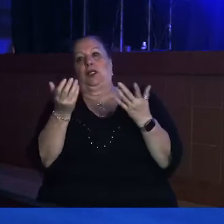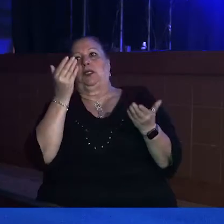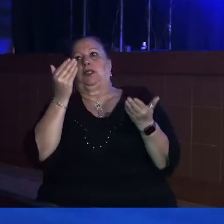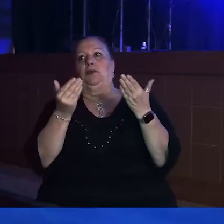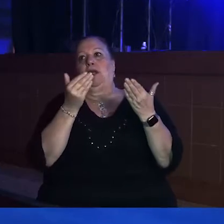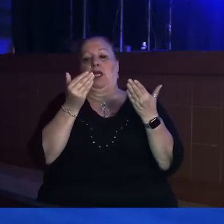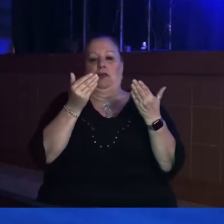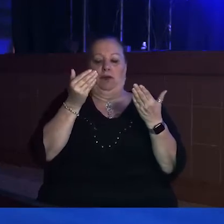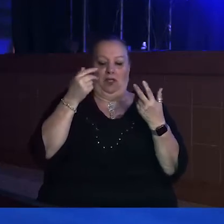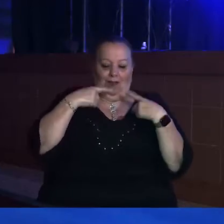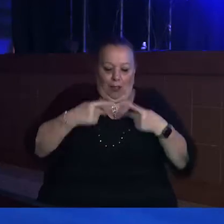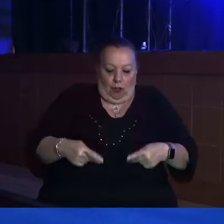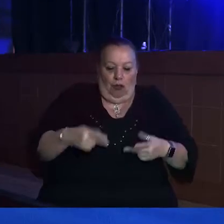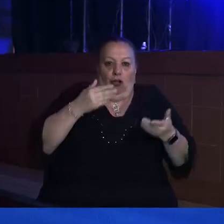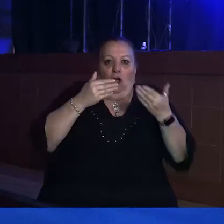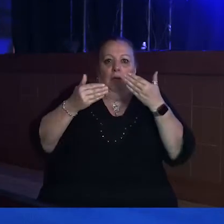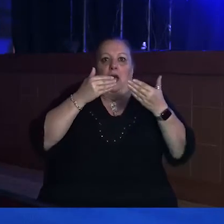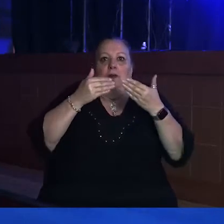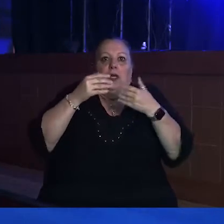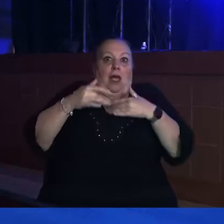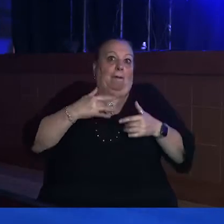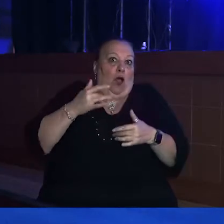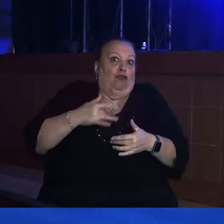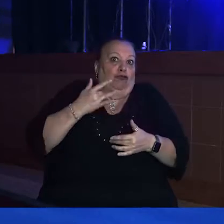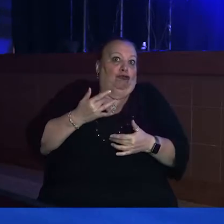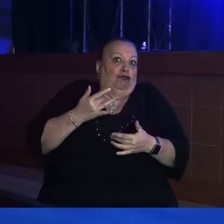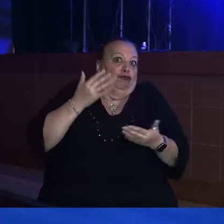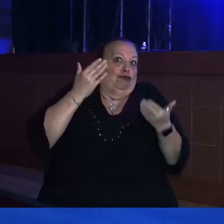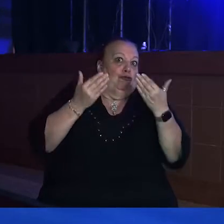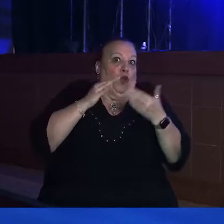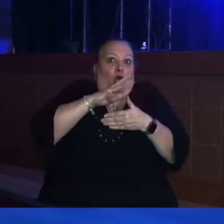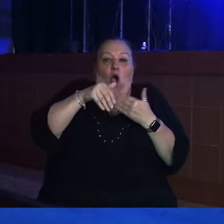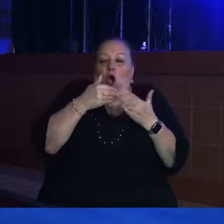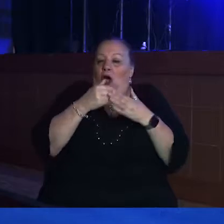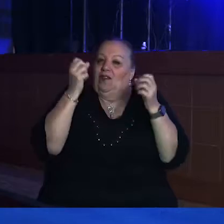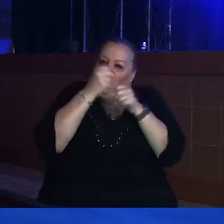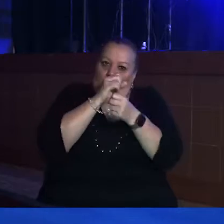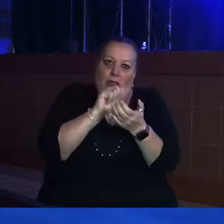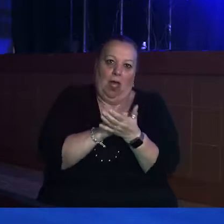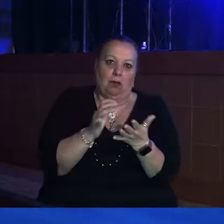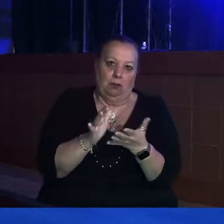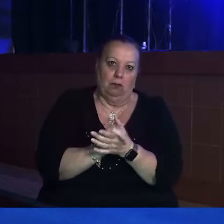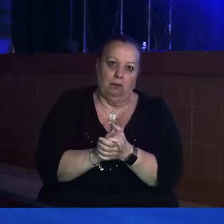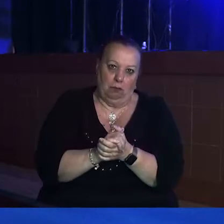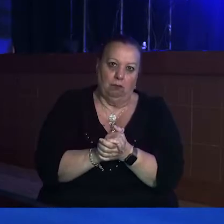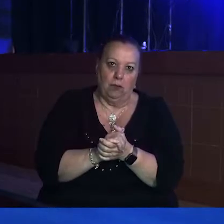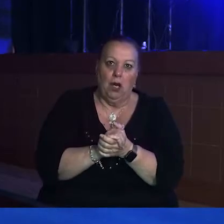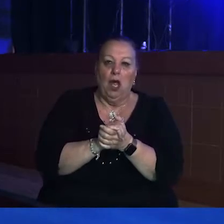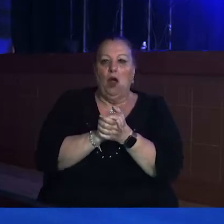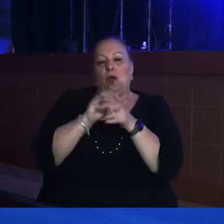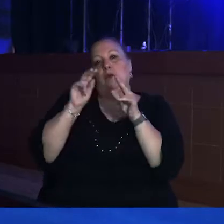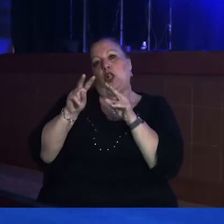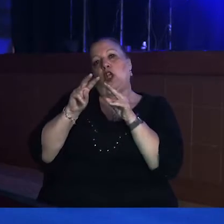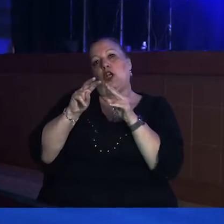it might be emotional. All of us have to do battle with this. And we've been looking at what the Apostle Paul said in Philippians chapter 4. That's been our text. It's a very